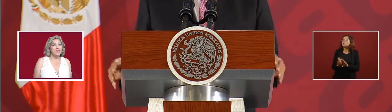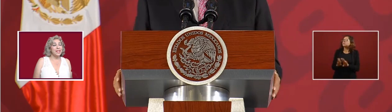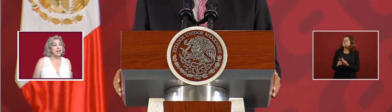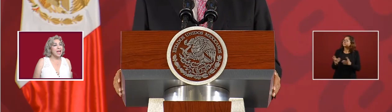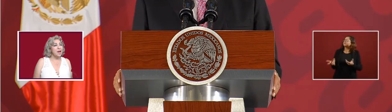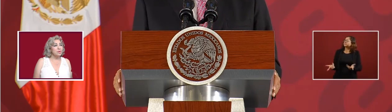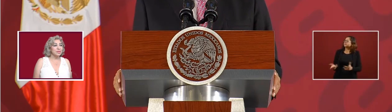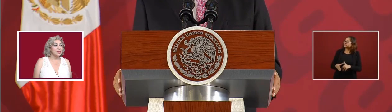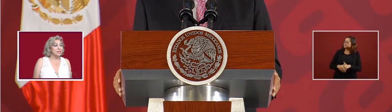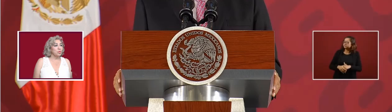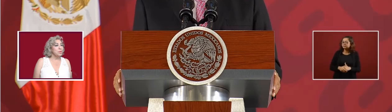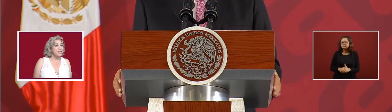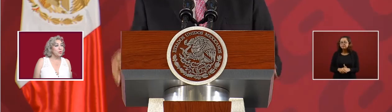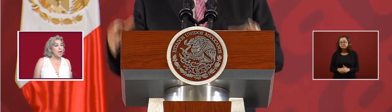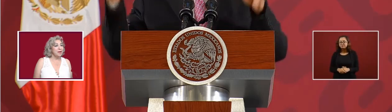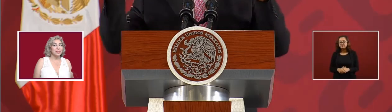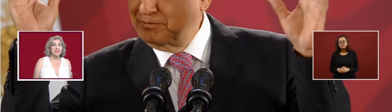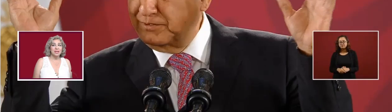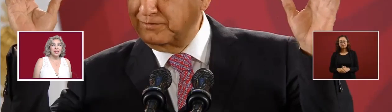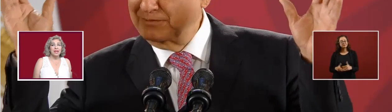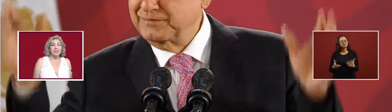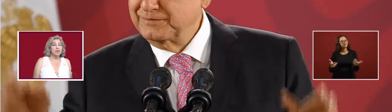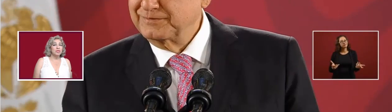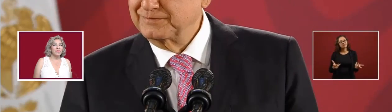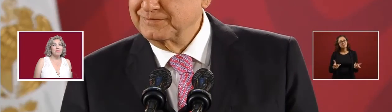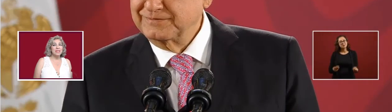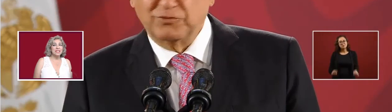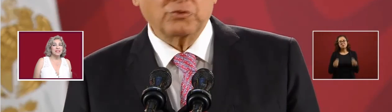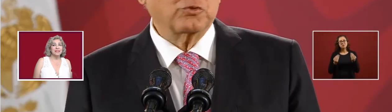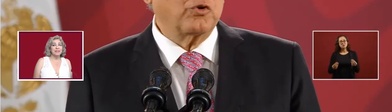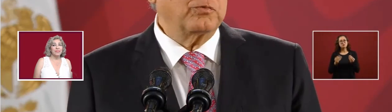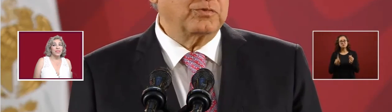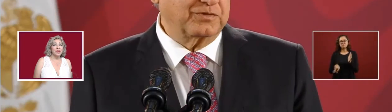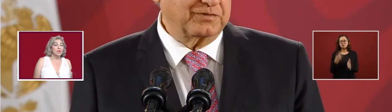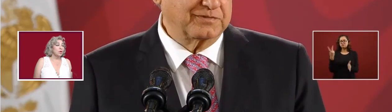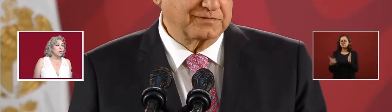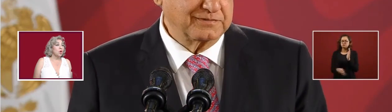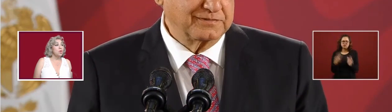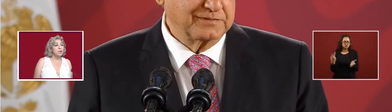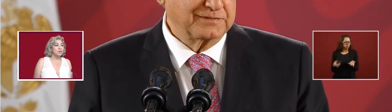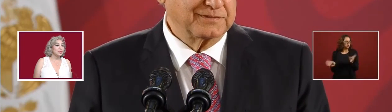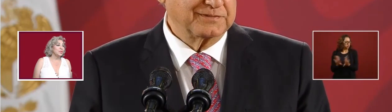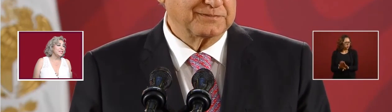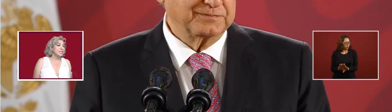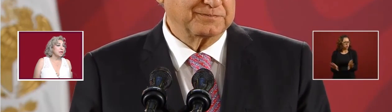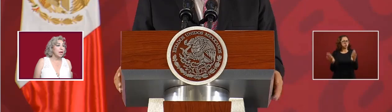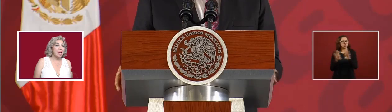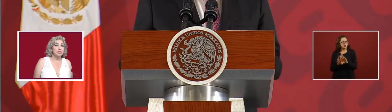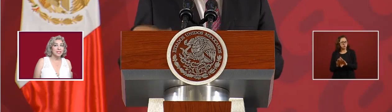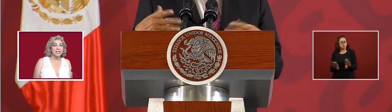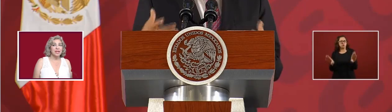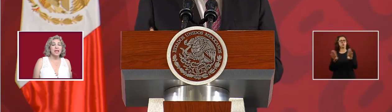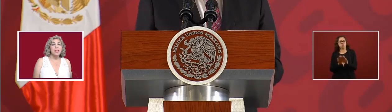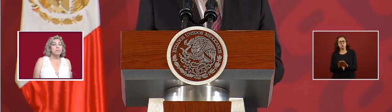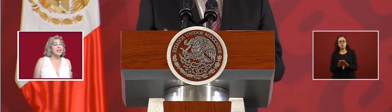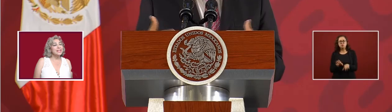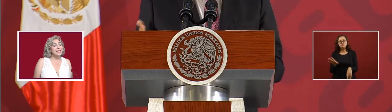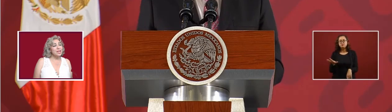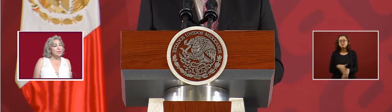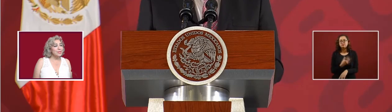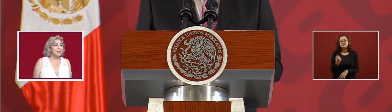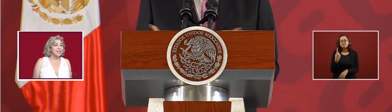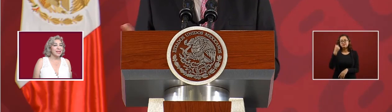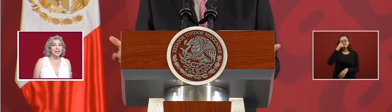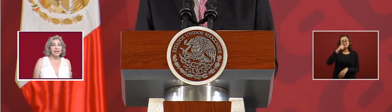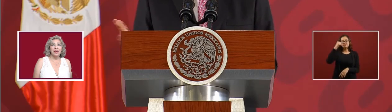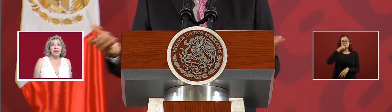But then hows, what about the hows, those famous, los comos, which is hows, because